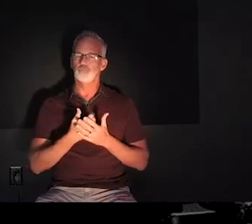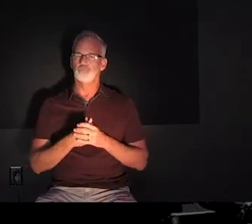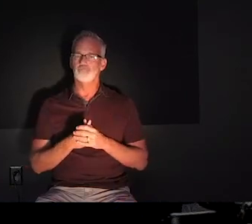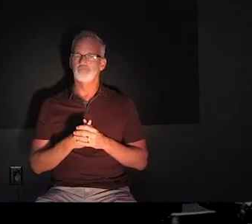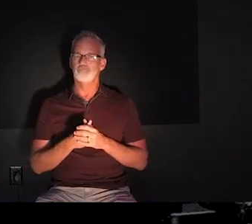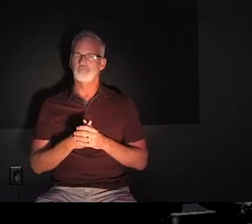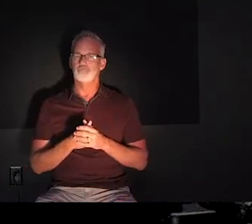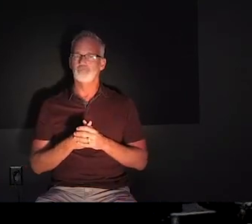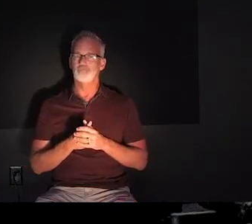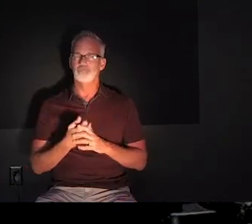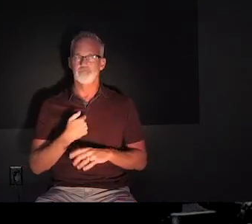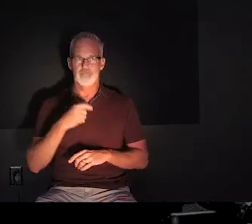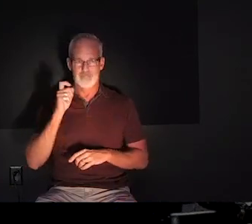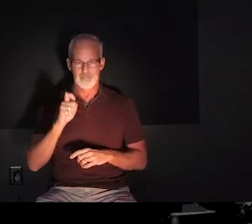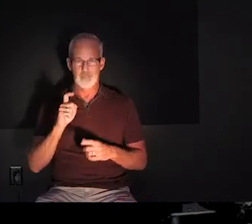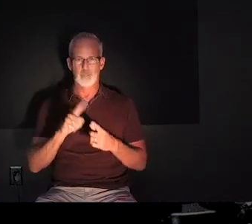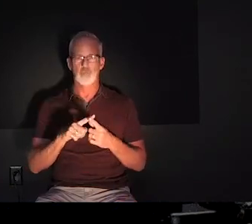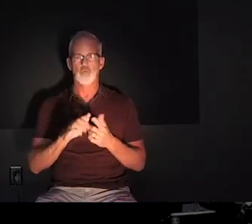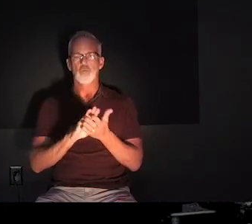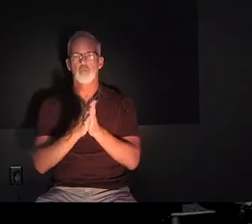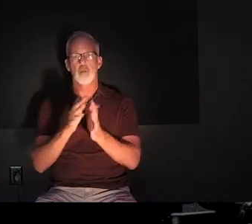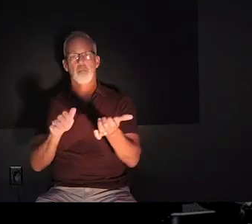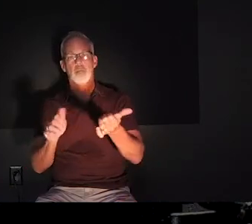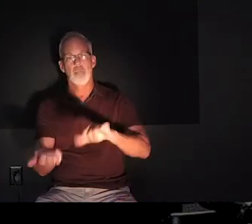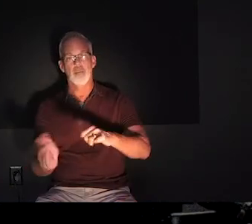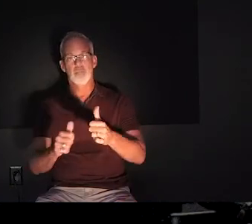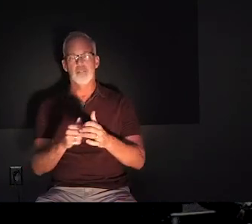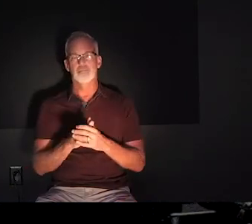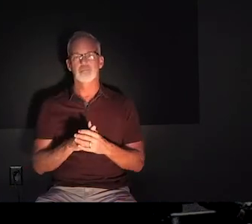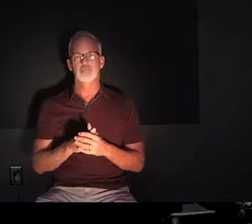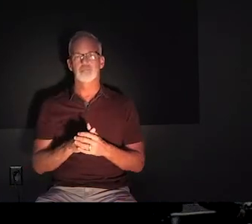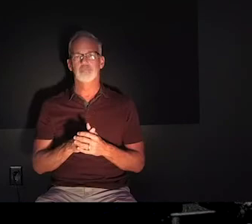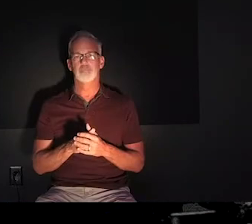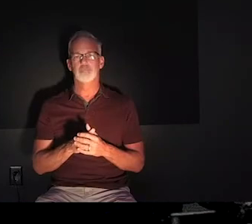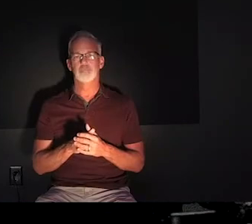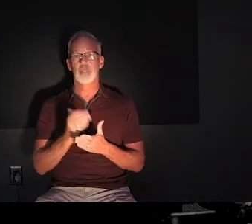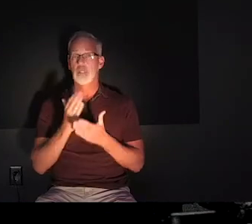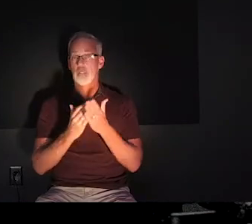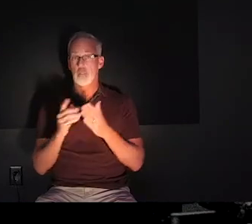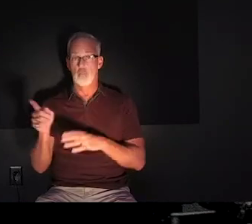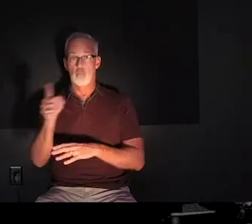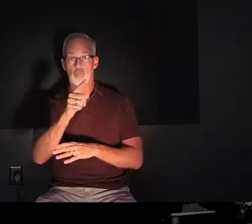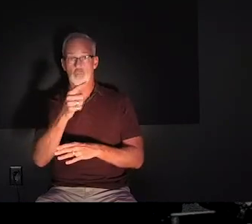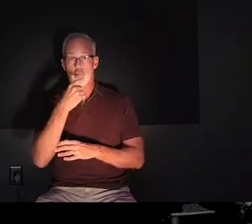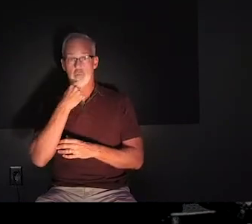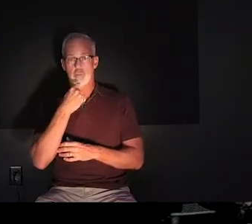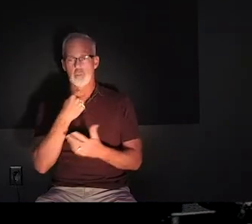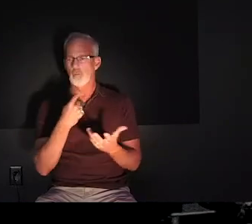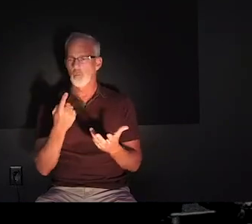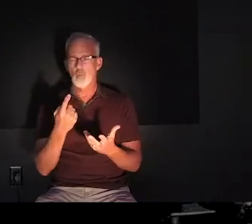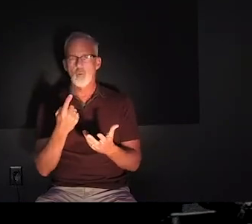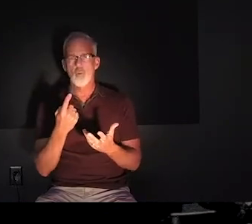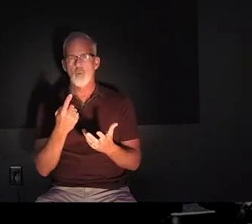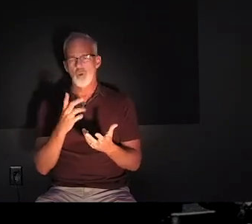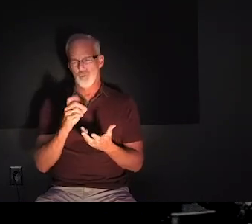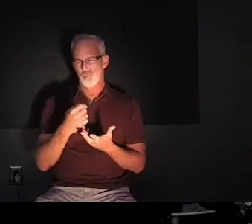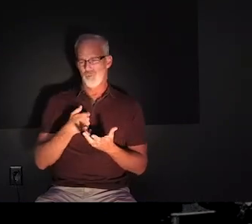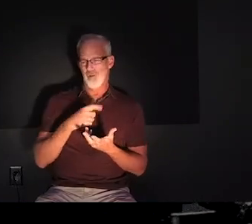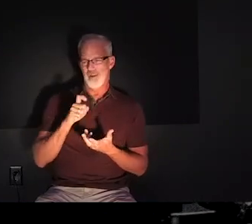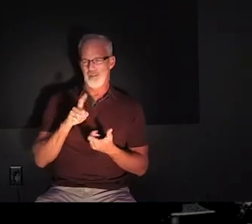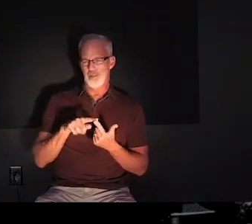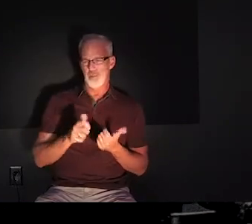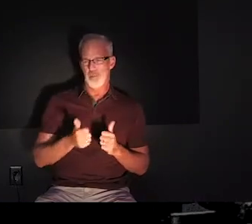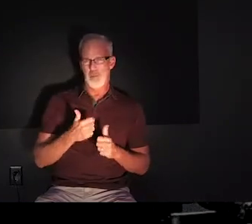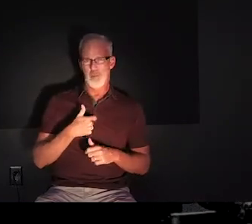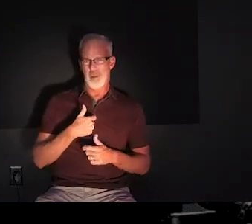I need to be baptized. Some of you would say, man, who do I need to be